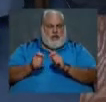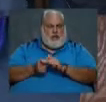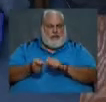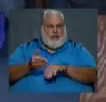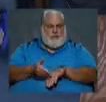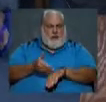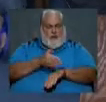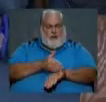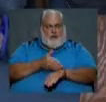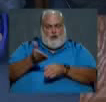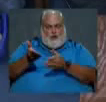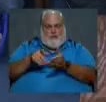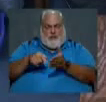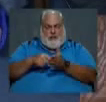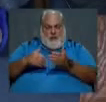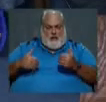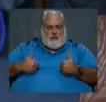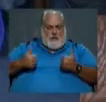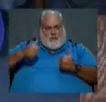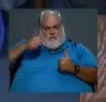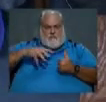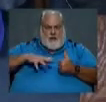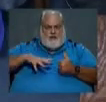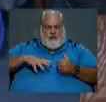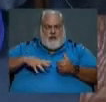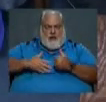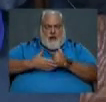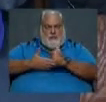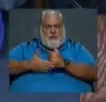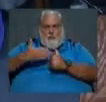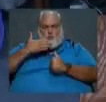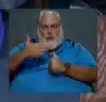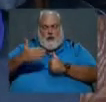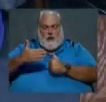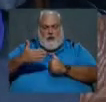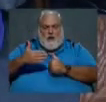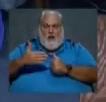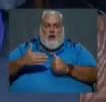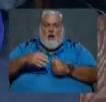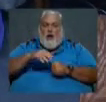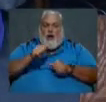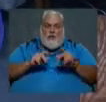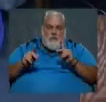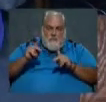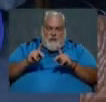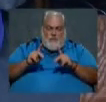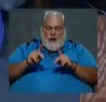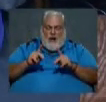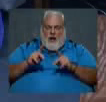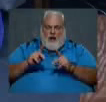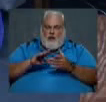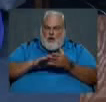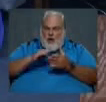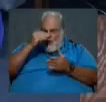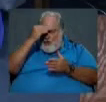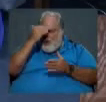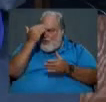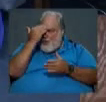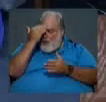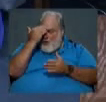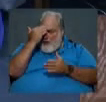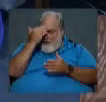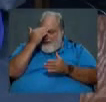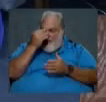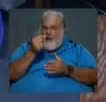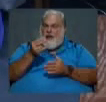this young man well. I got to know some of the residents there. I supported them with my own funds. They didn't charge one